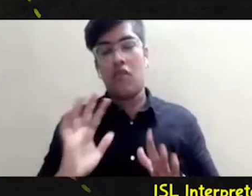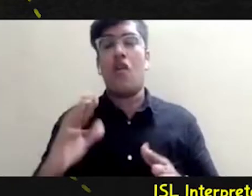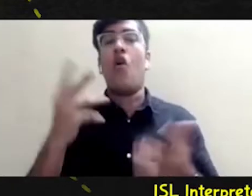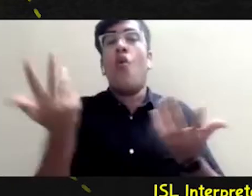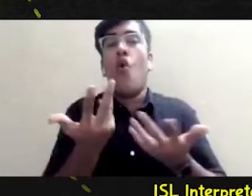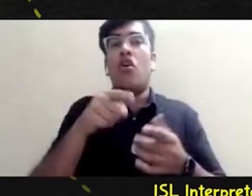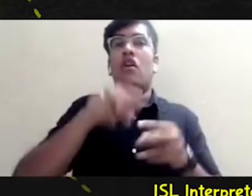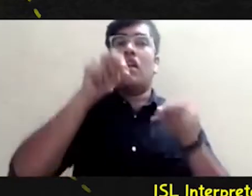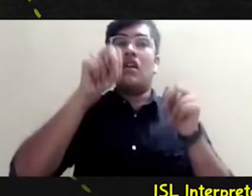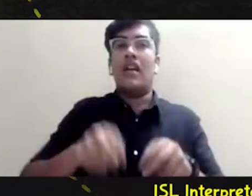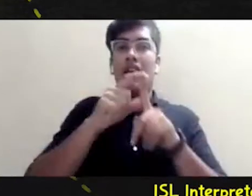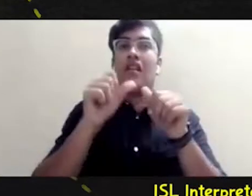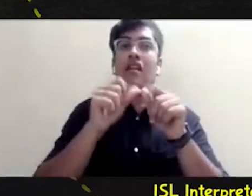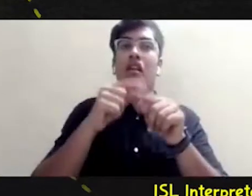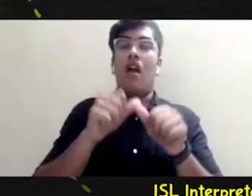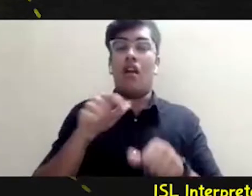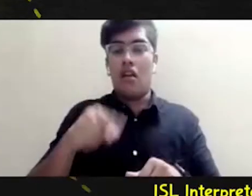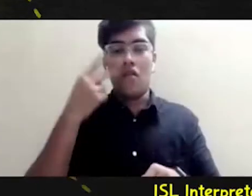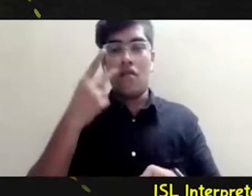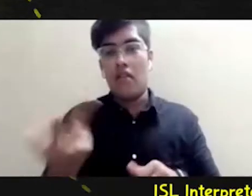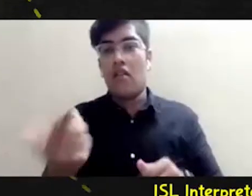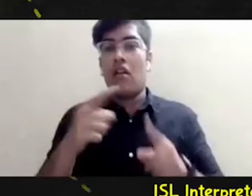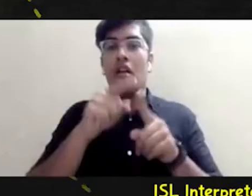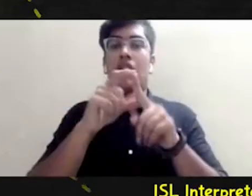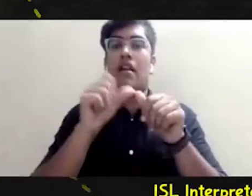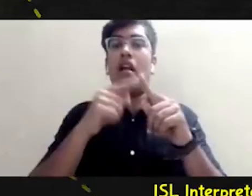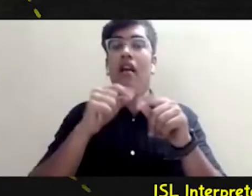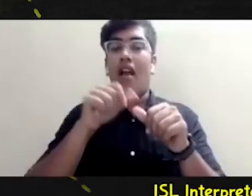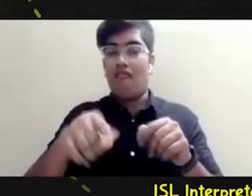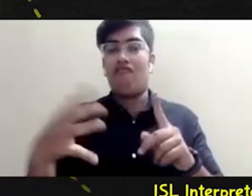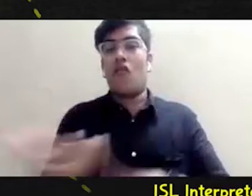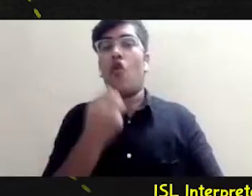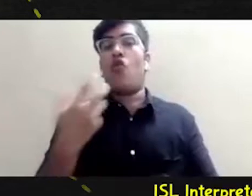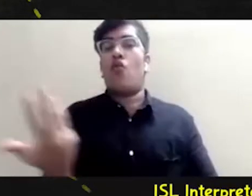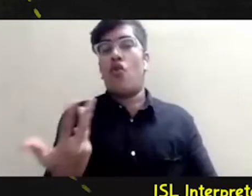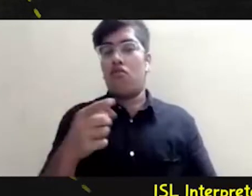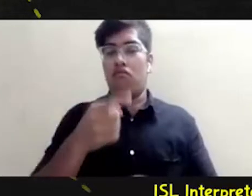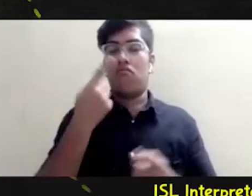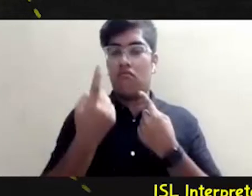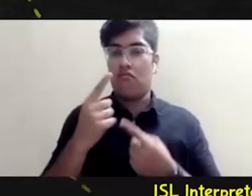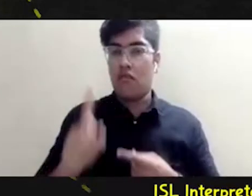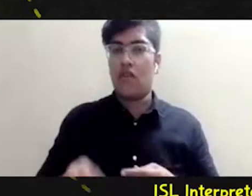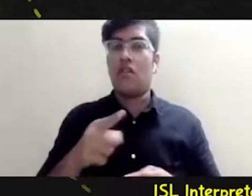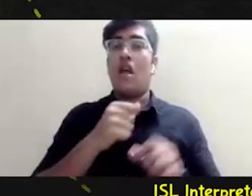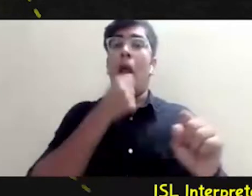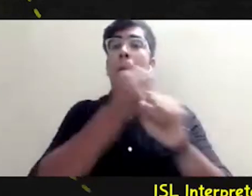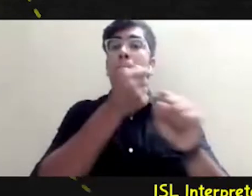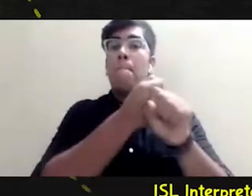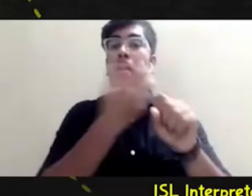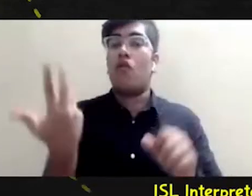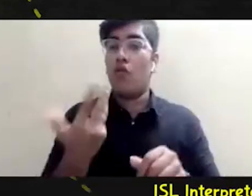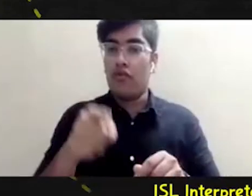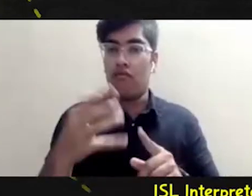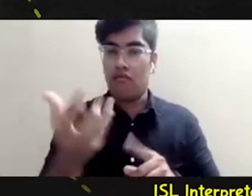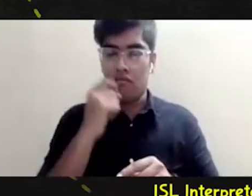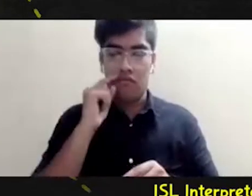what will that data achieve if you collect that data, what impact that data is going to have. I think